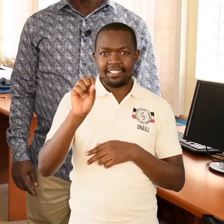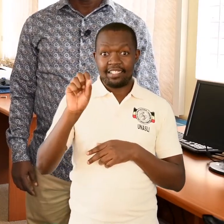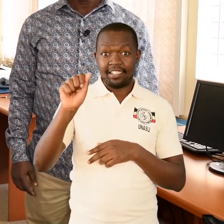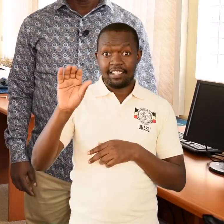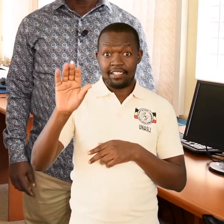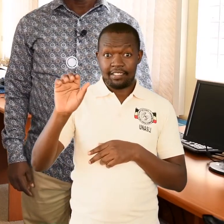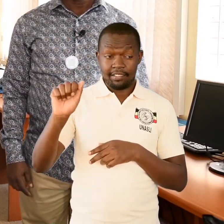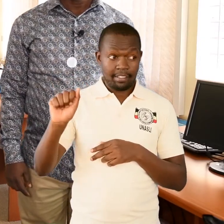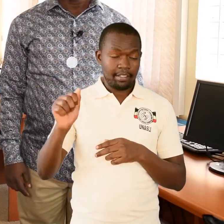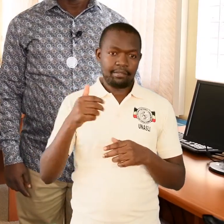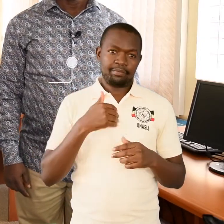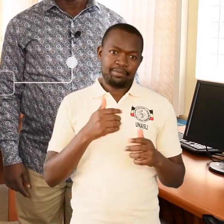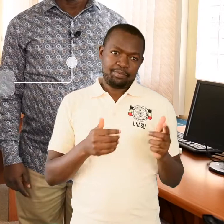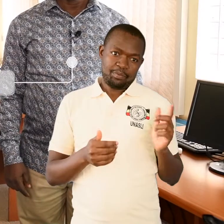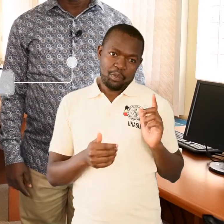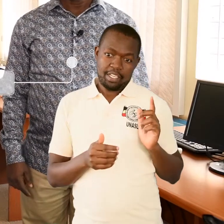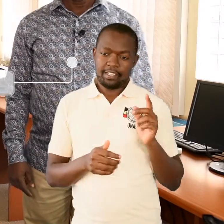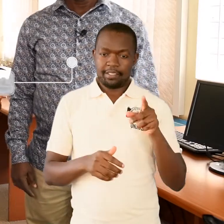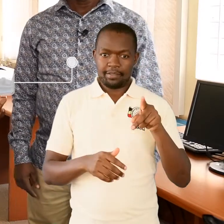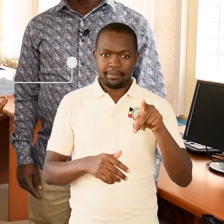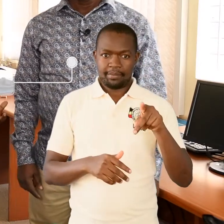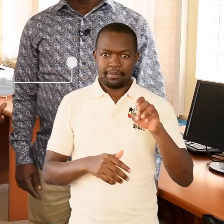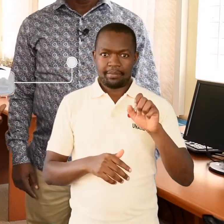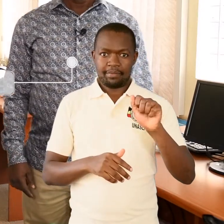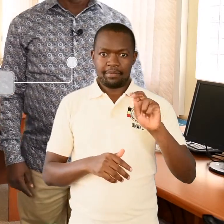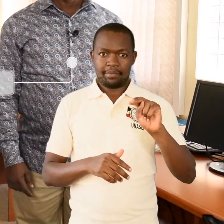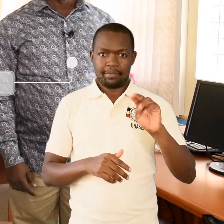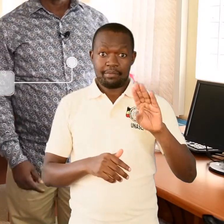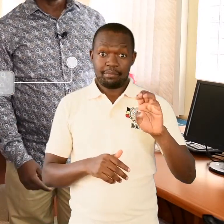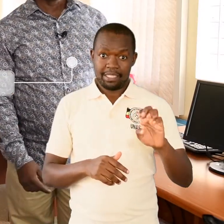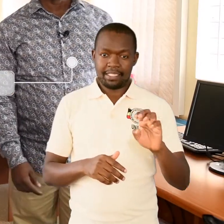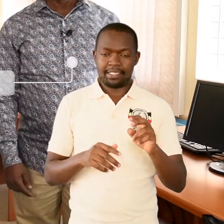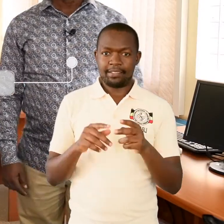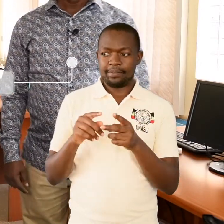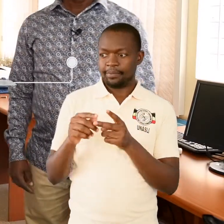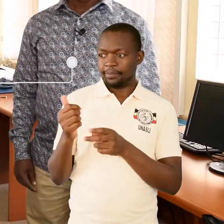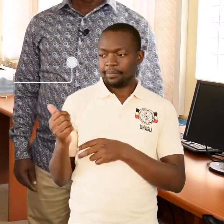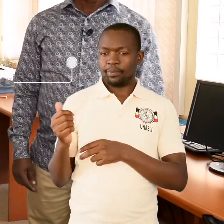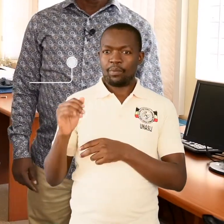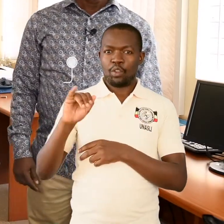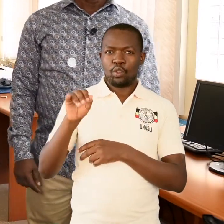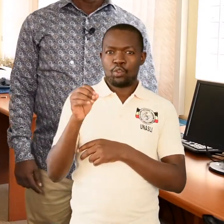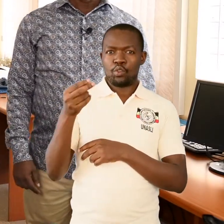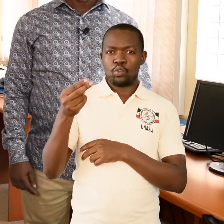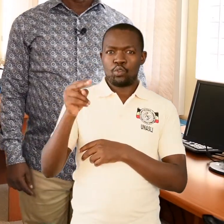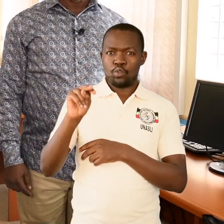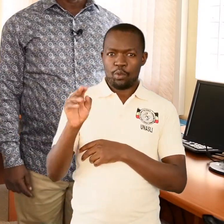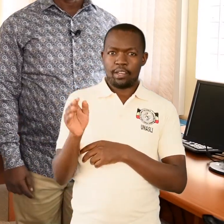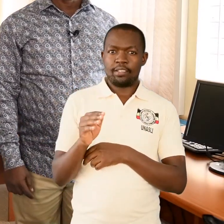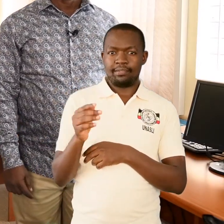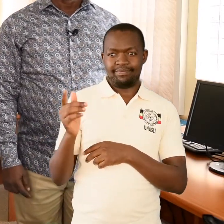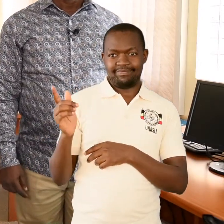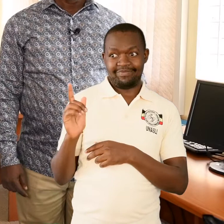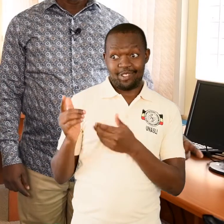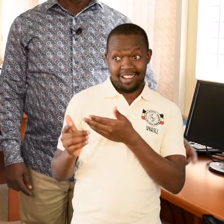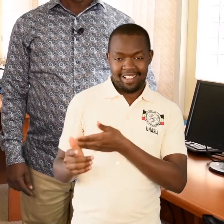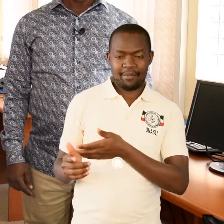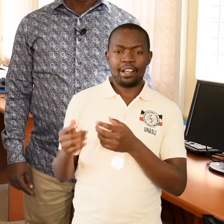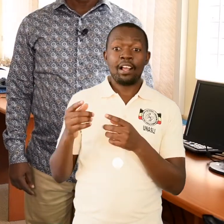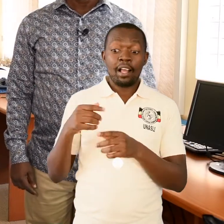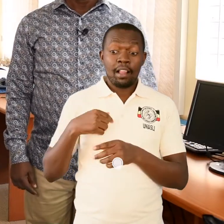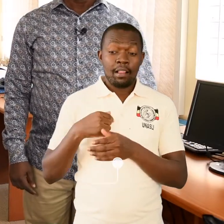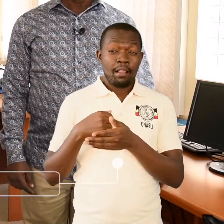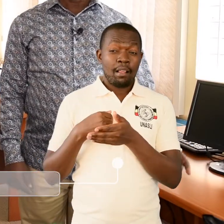is Peace Nachitende Muyembwa and John Okumu Emorut. And over there we